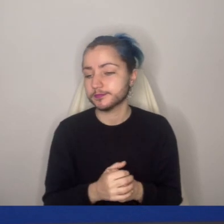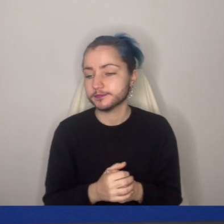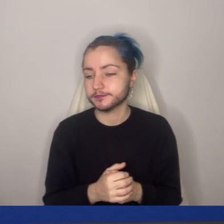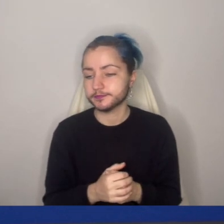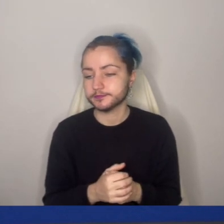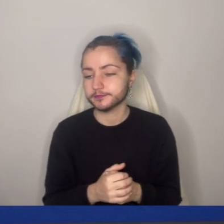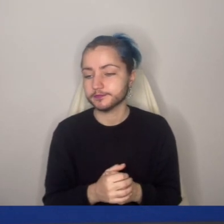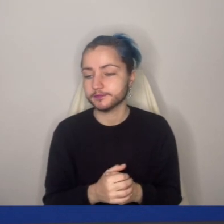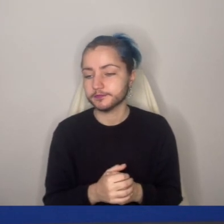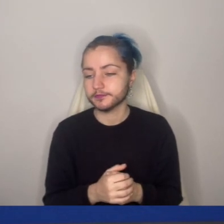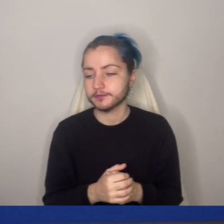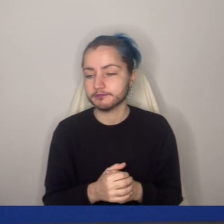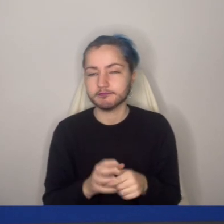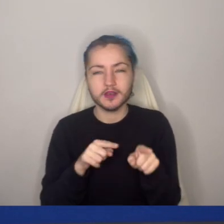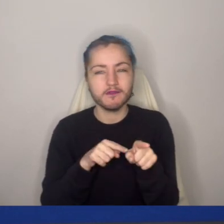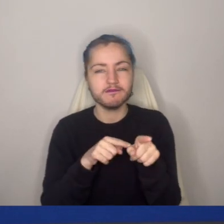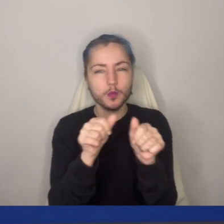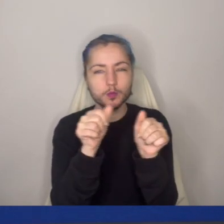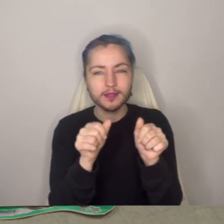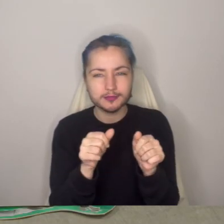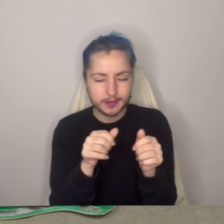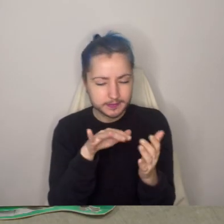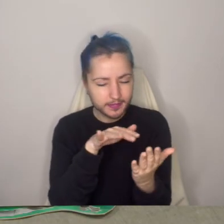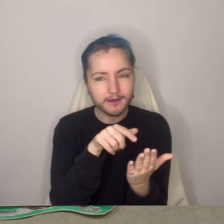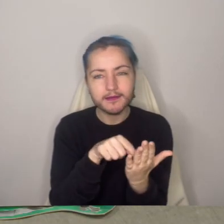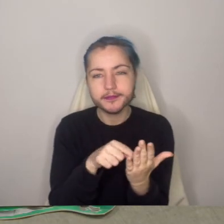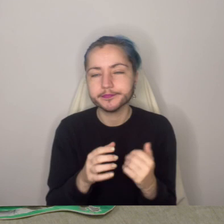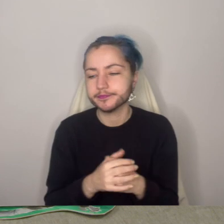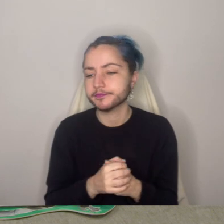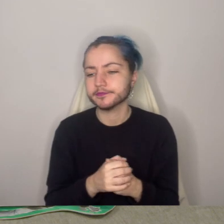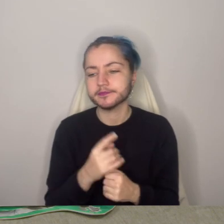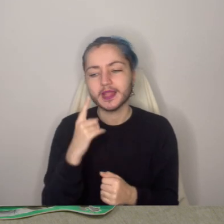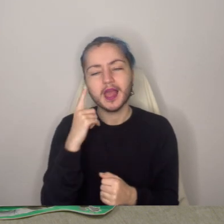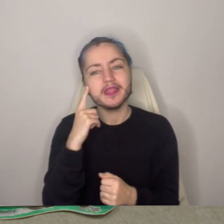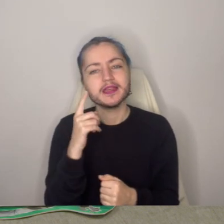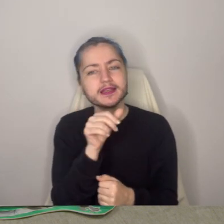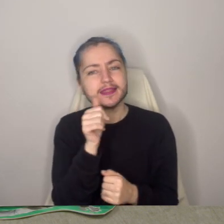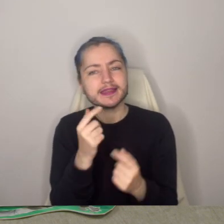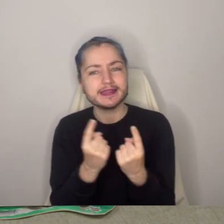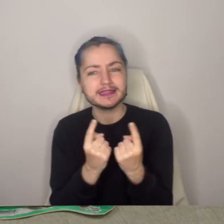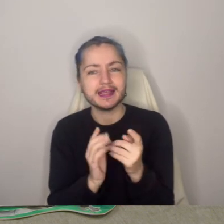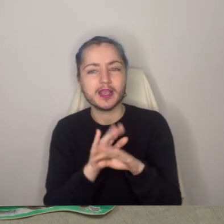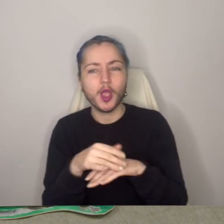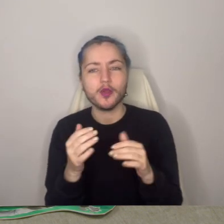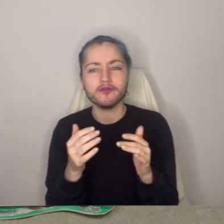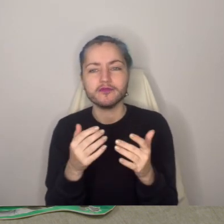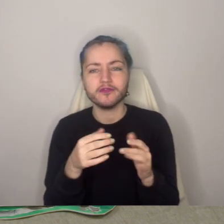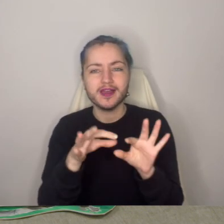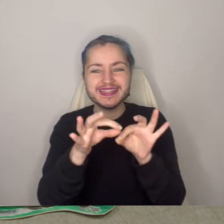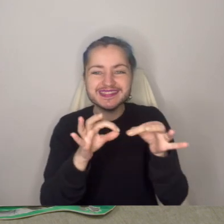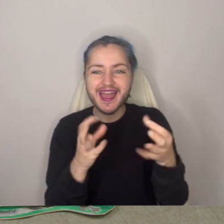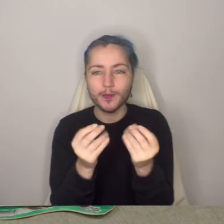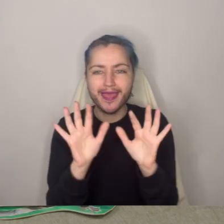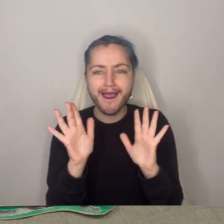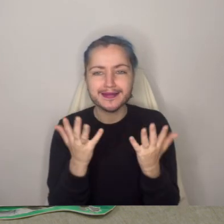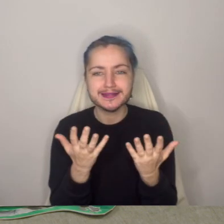and then follow the shape of the paper. And I think what's nice about, you know, cutting paper using your hands is it